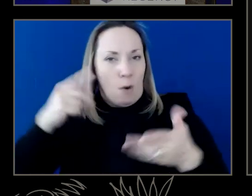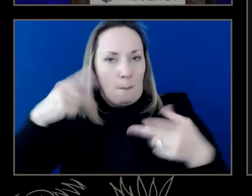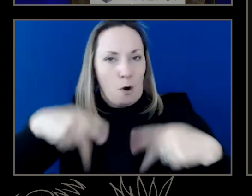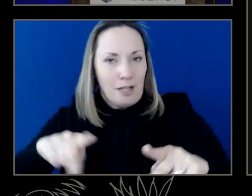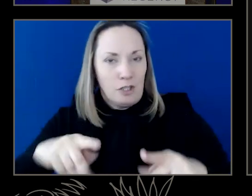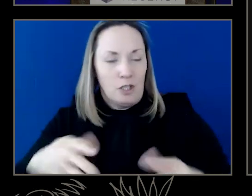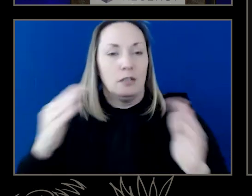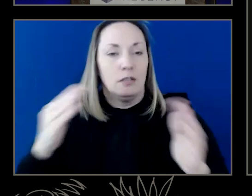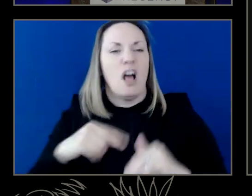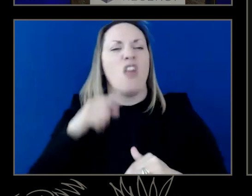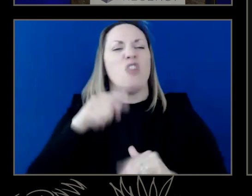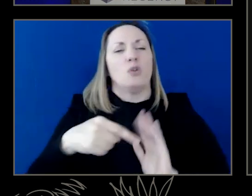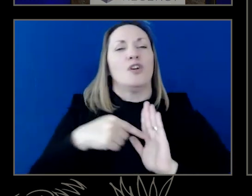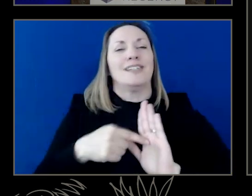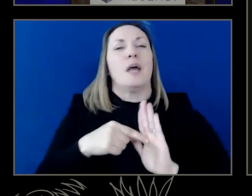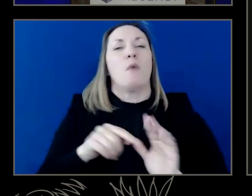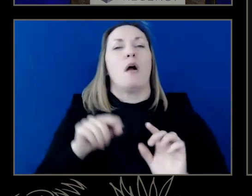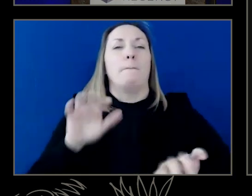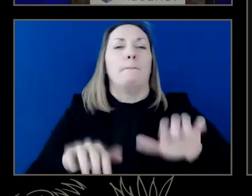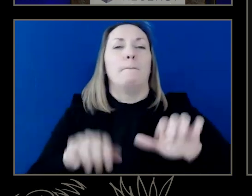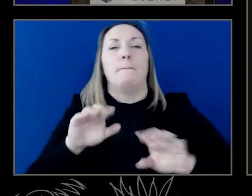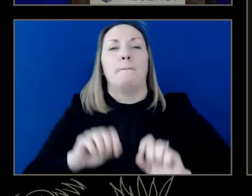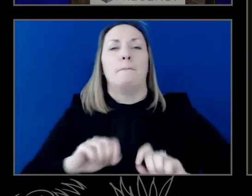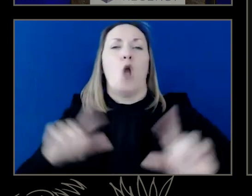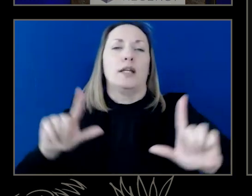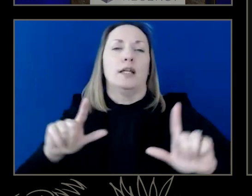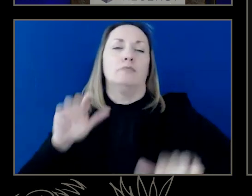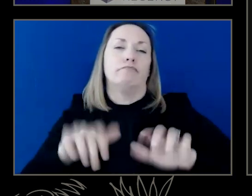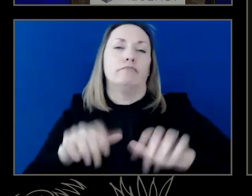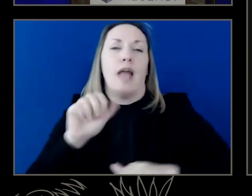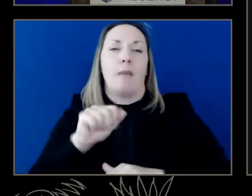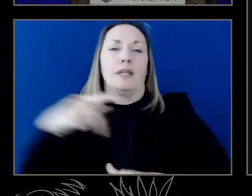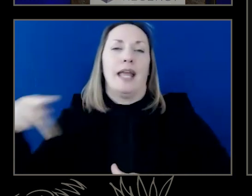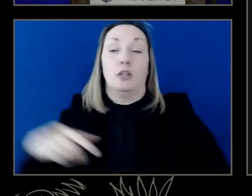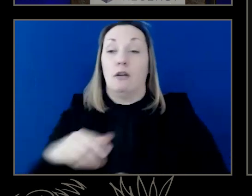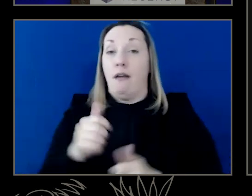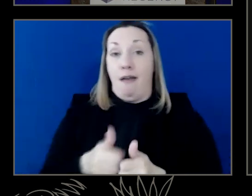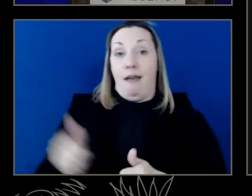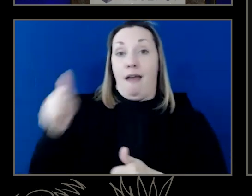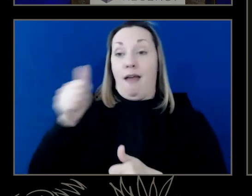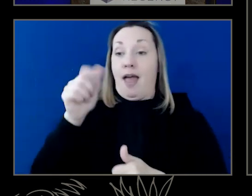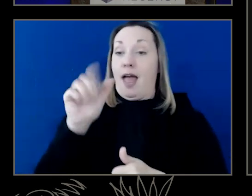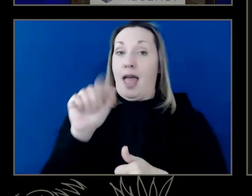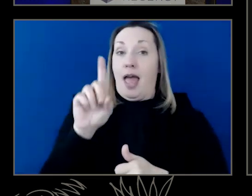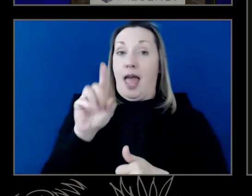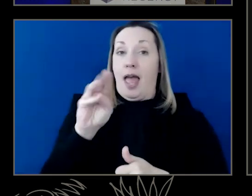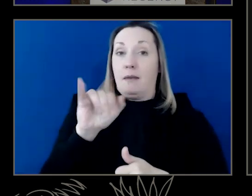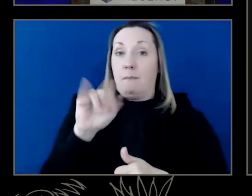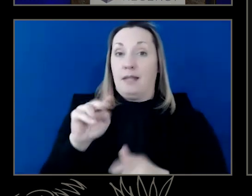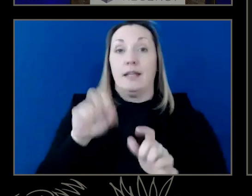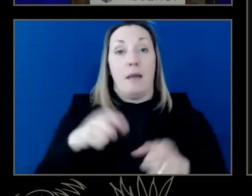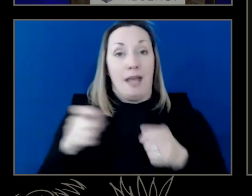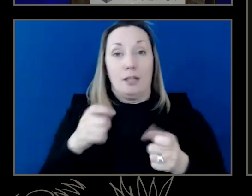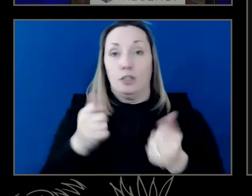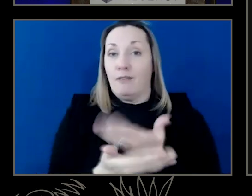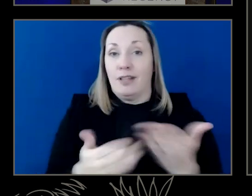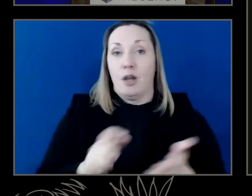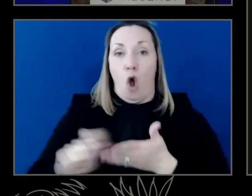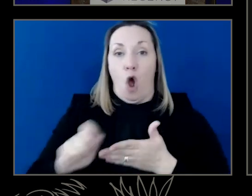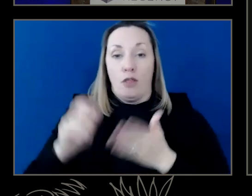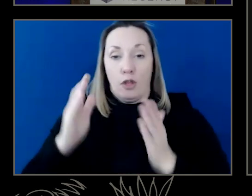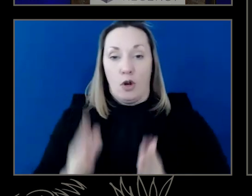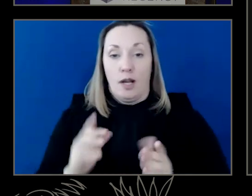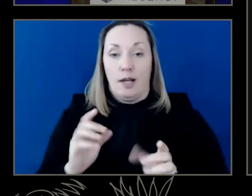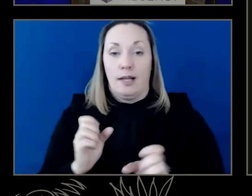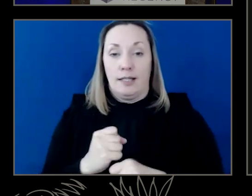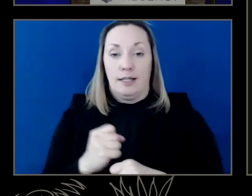Consider these examples from our blogging application. An admin can manage everything. An author can create and edit their own